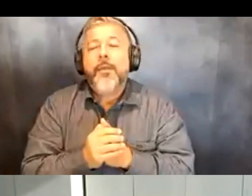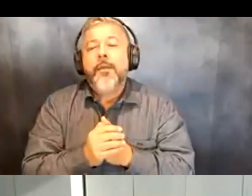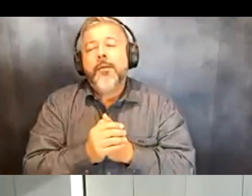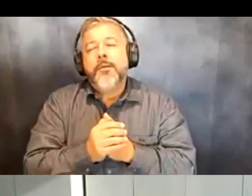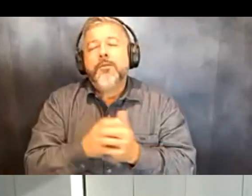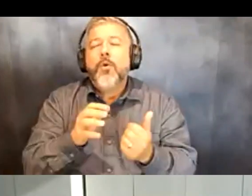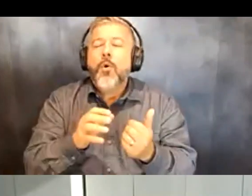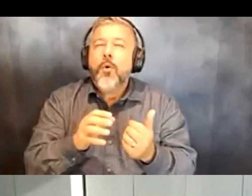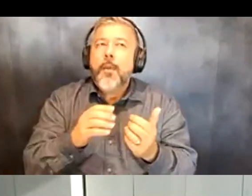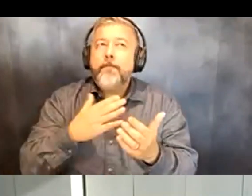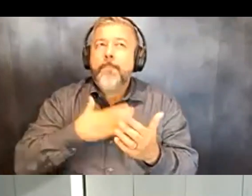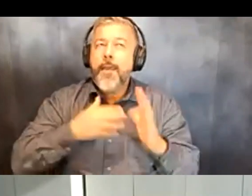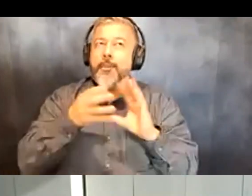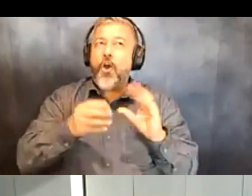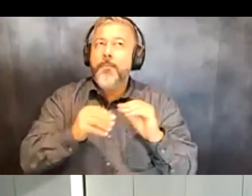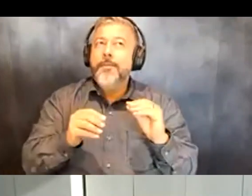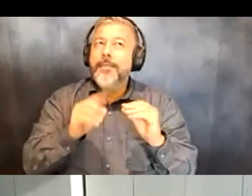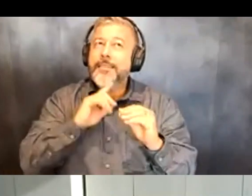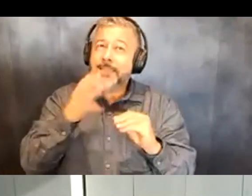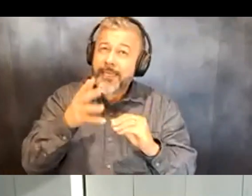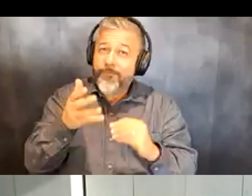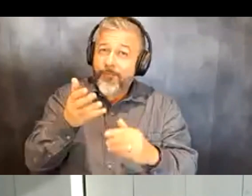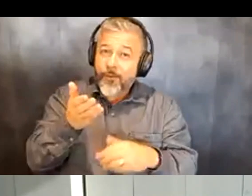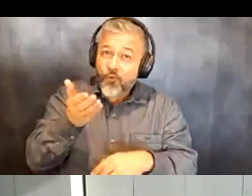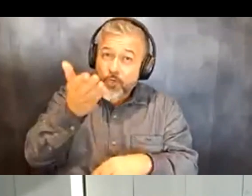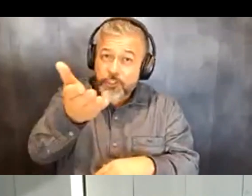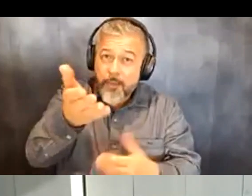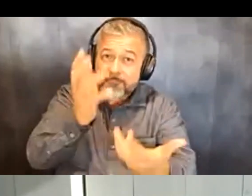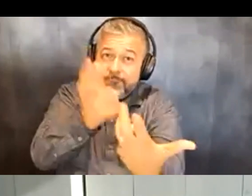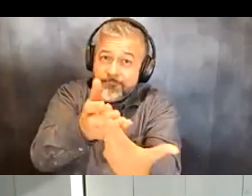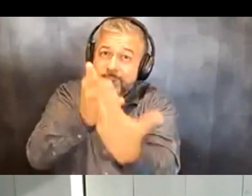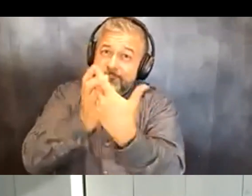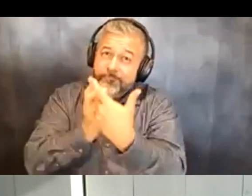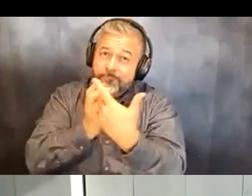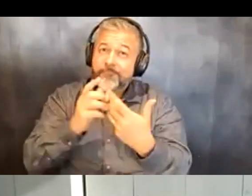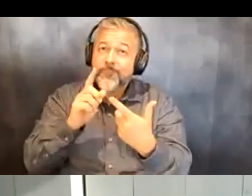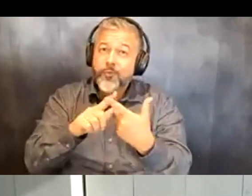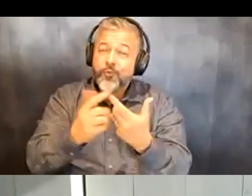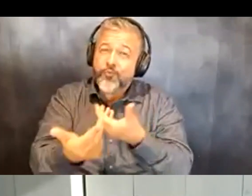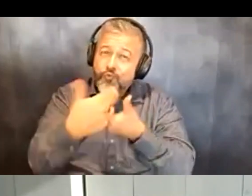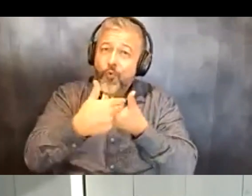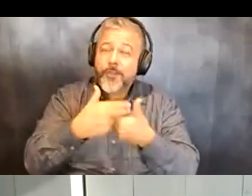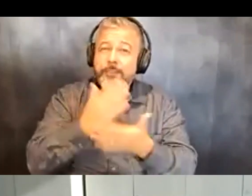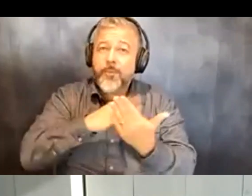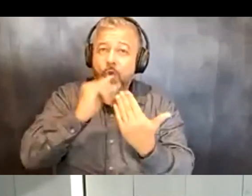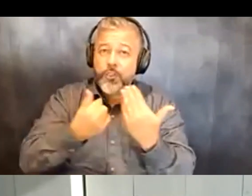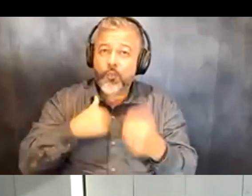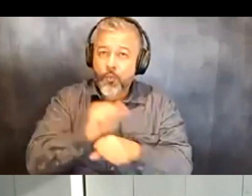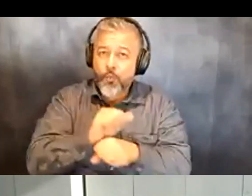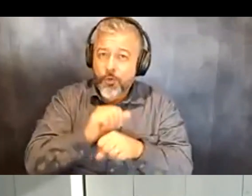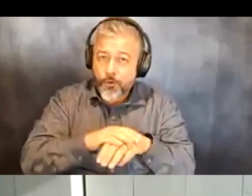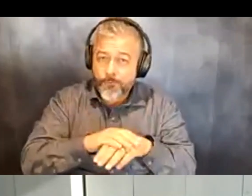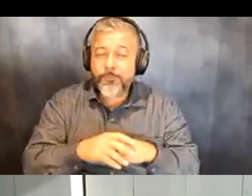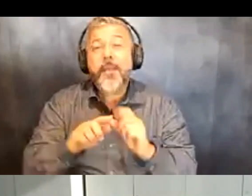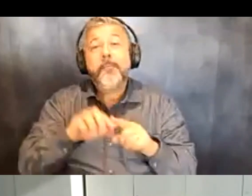a reach out for you to become engaged with a lot of the projects that are being worked on. So as Dr. Galley mentioned, there's just a